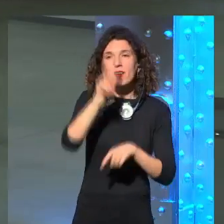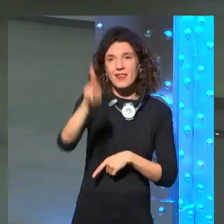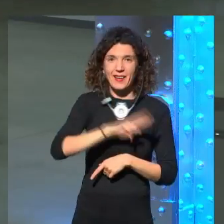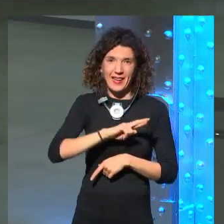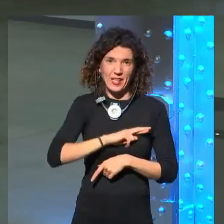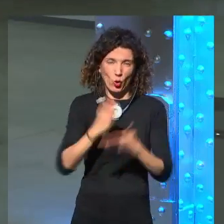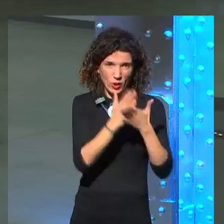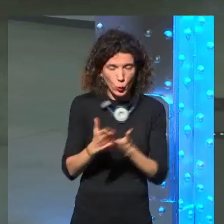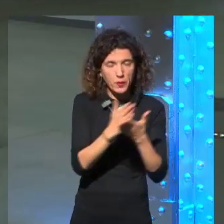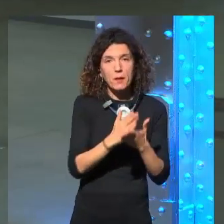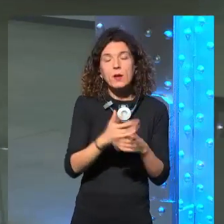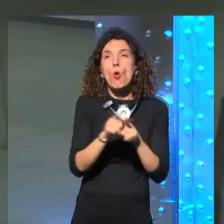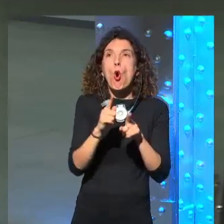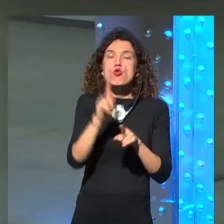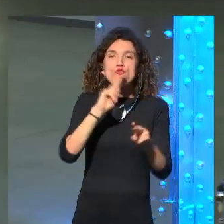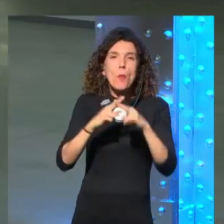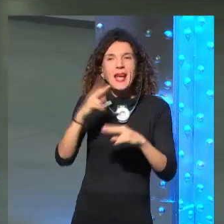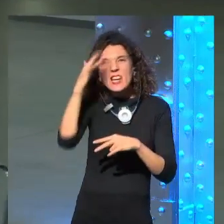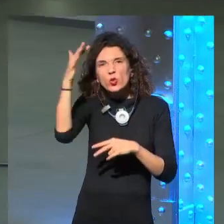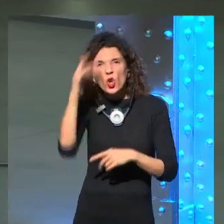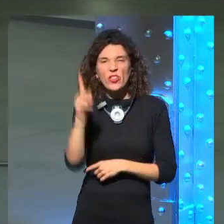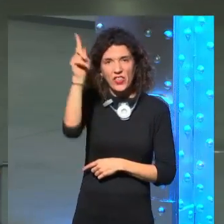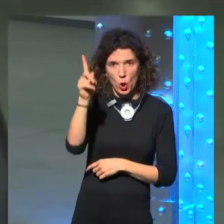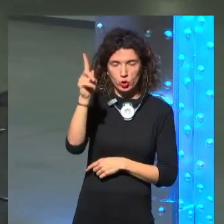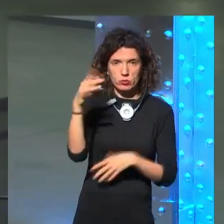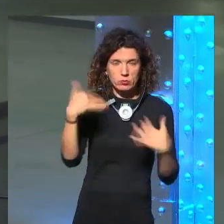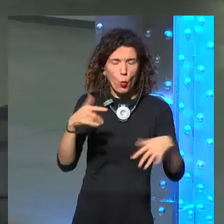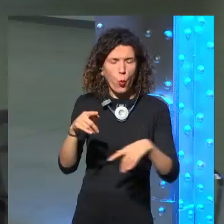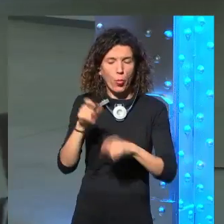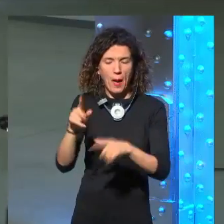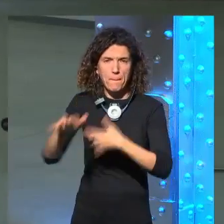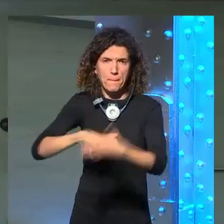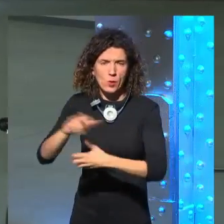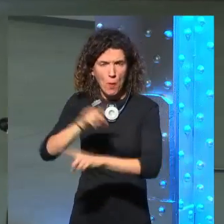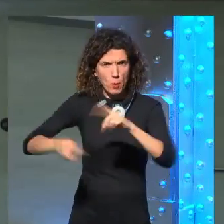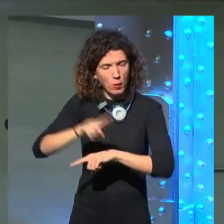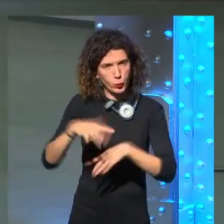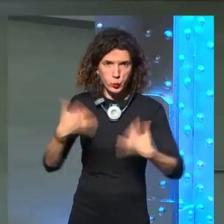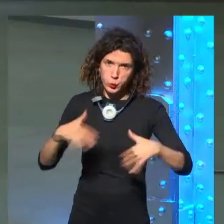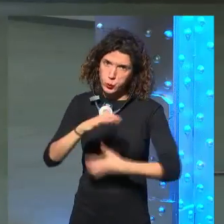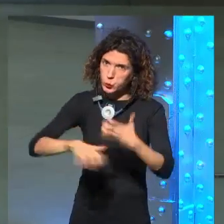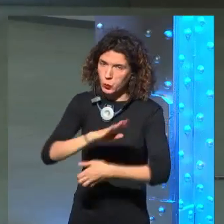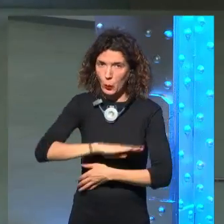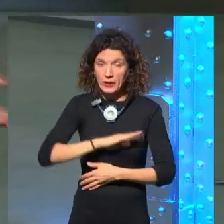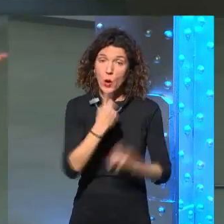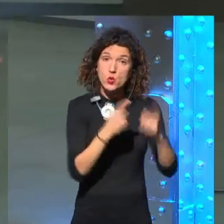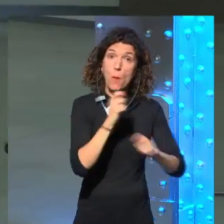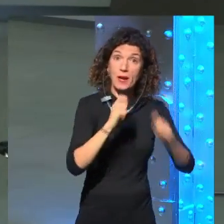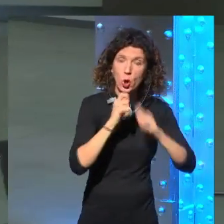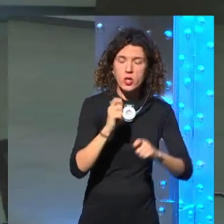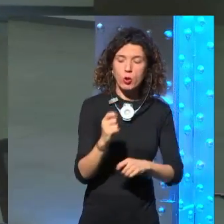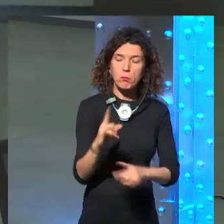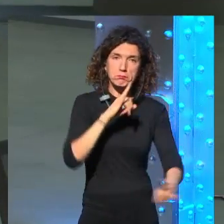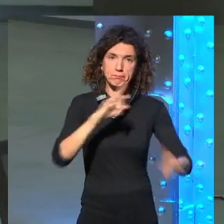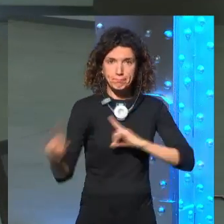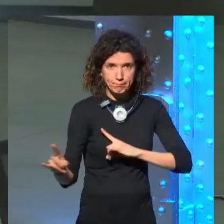got him into a lot of feisty debates with theologians. So a lot of journalists, when they phone me up, as well as